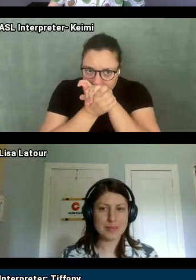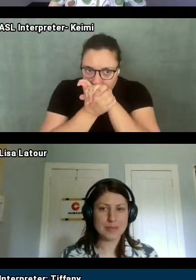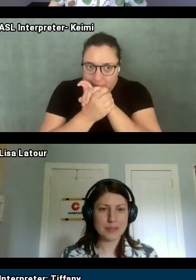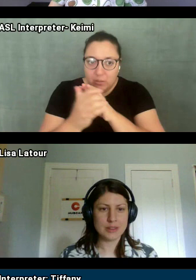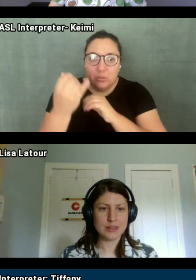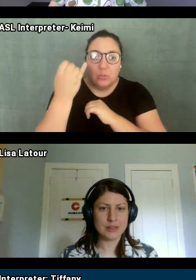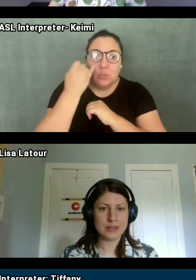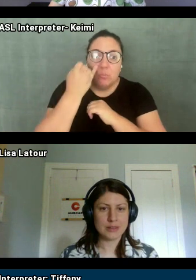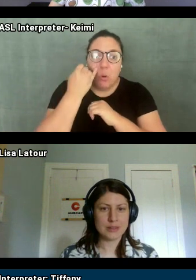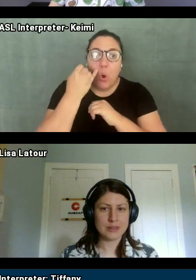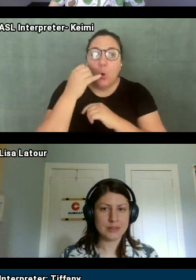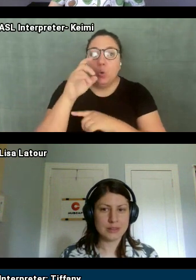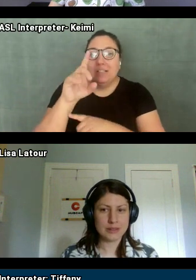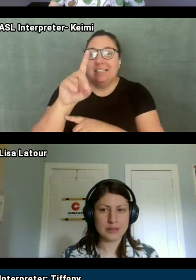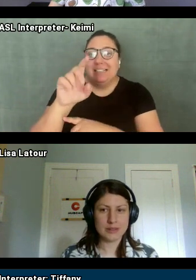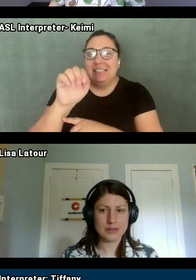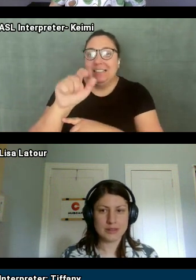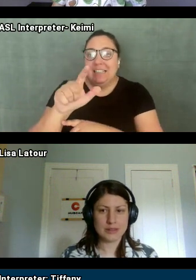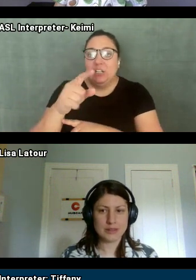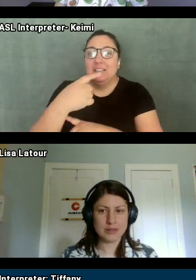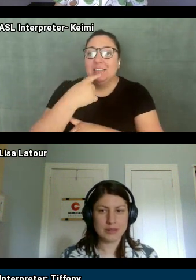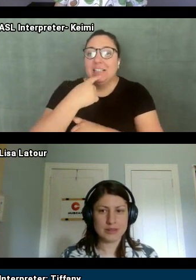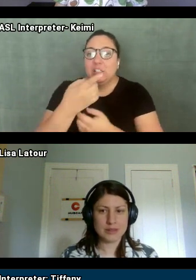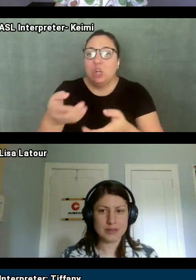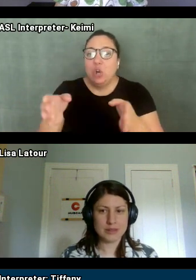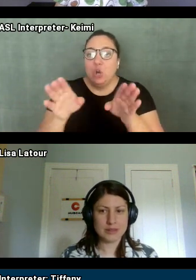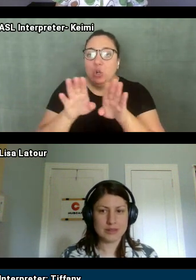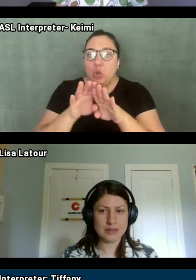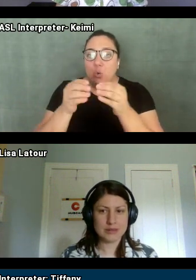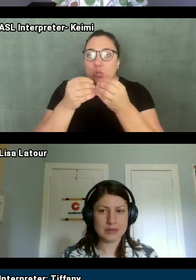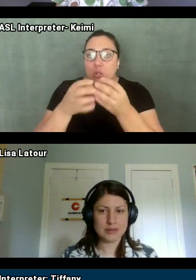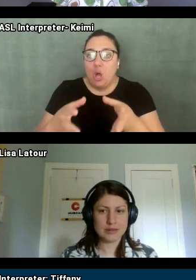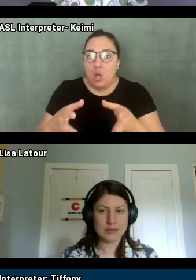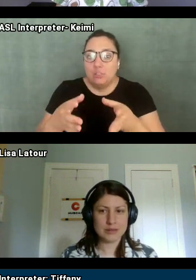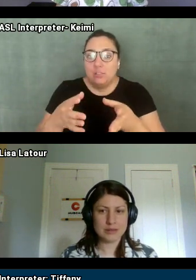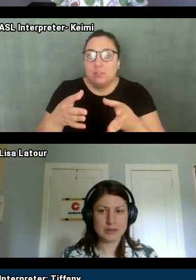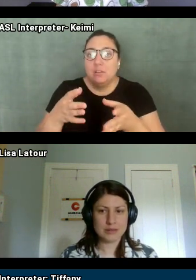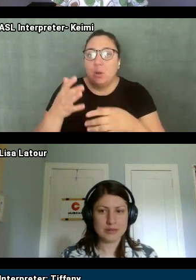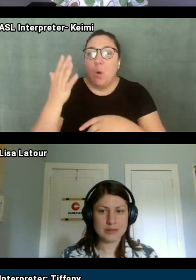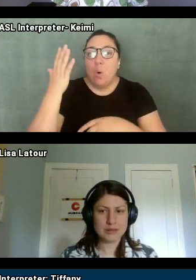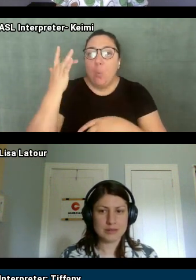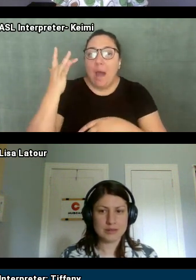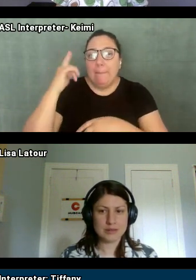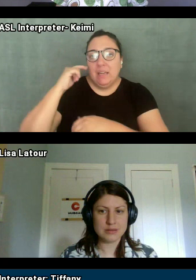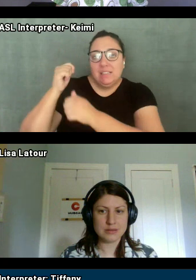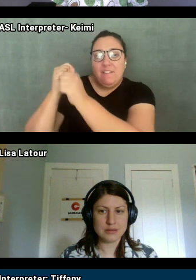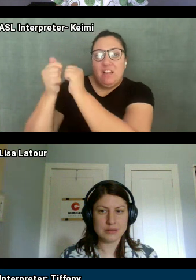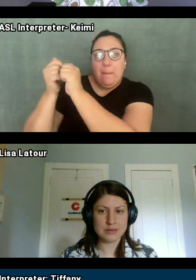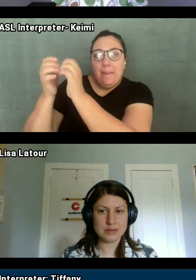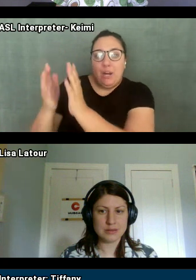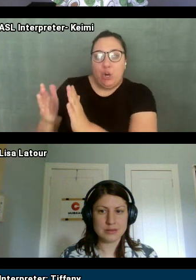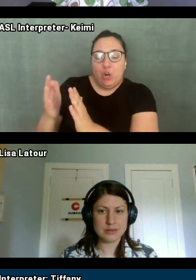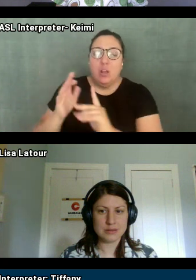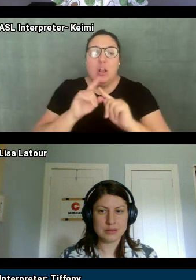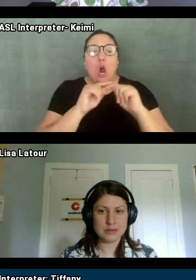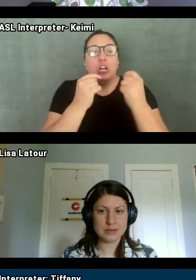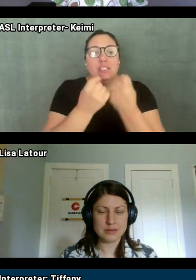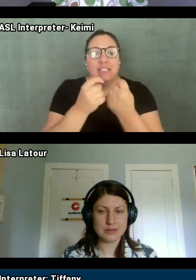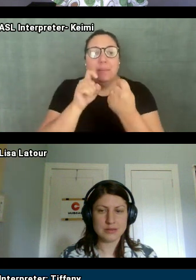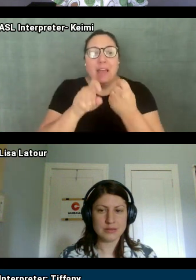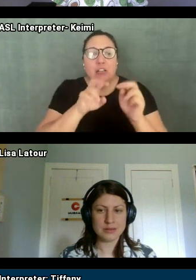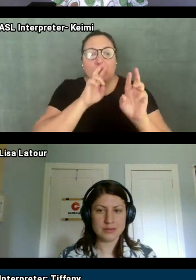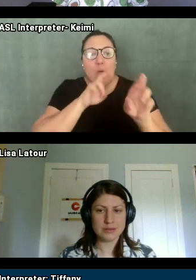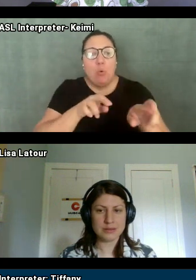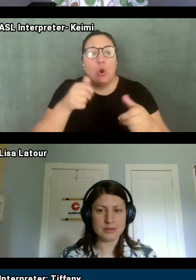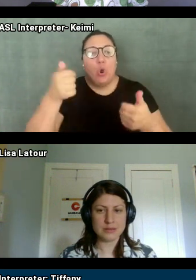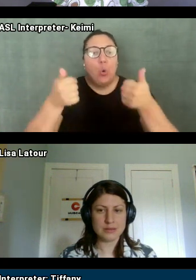lost and mark the closed lost reason as competitor, then our team's going to want to report on which competitors